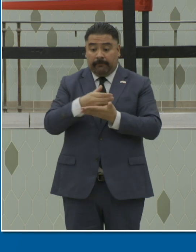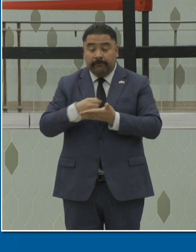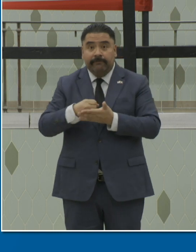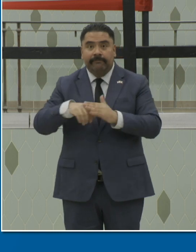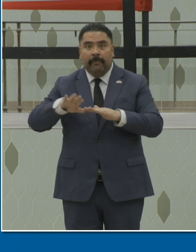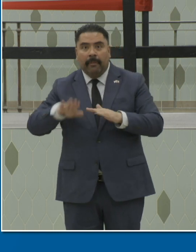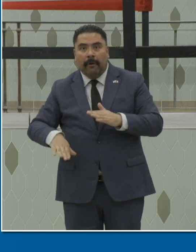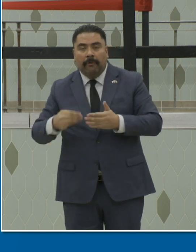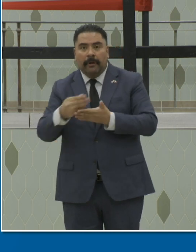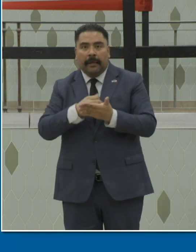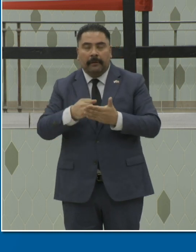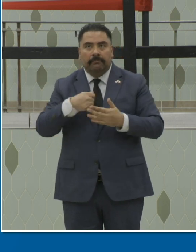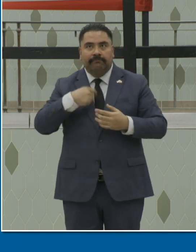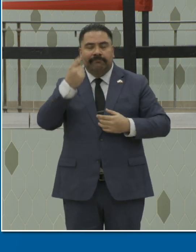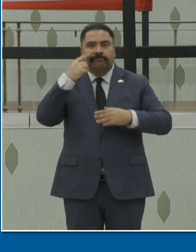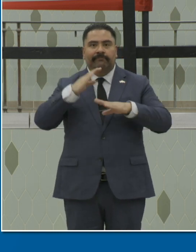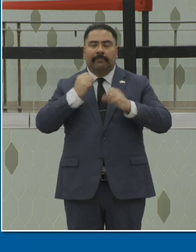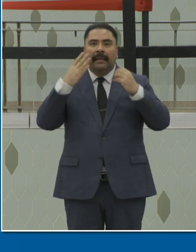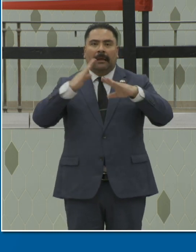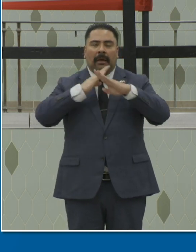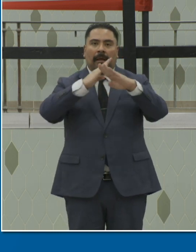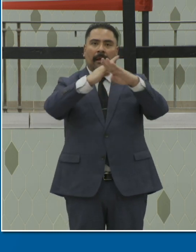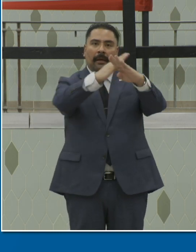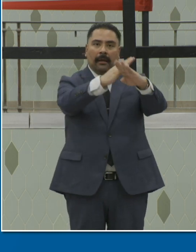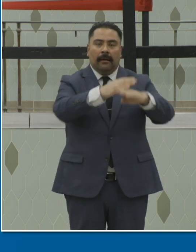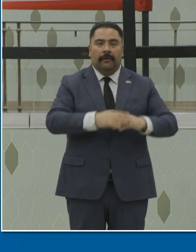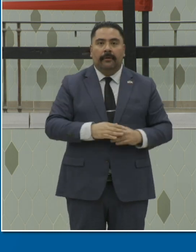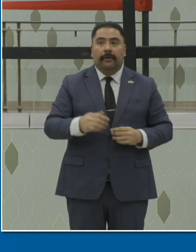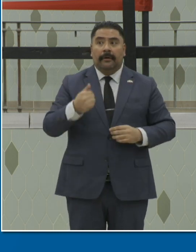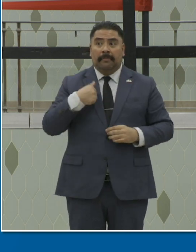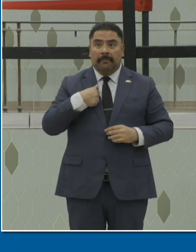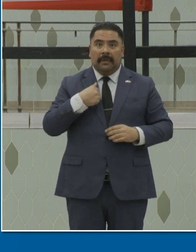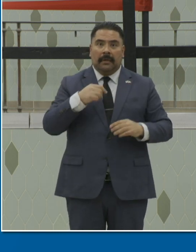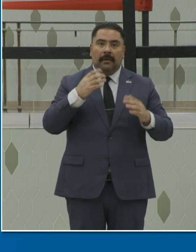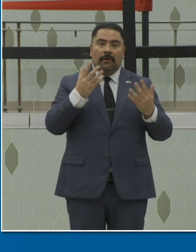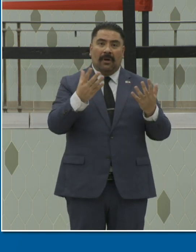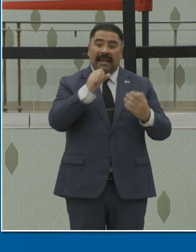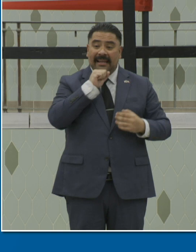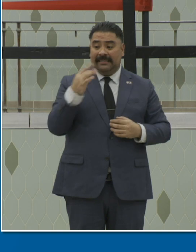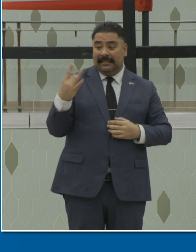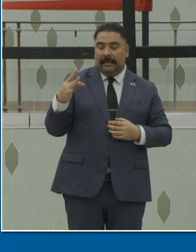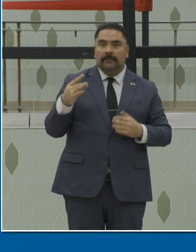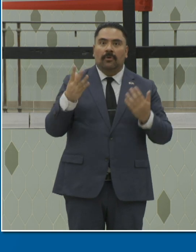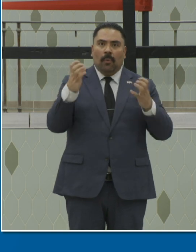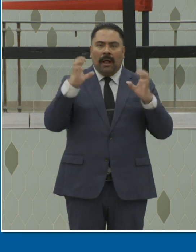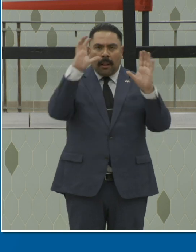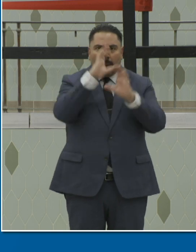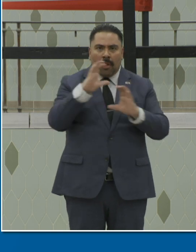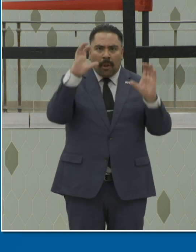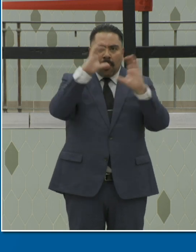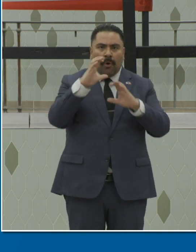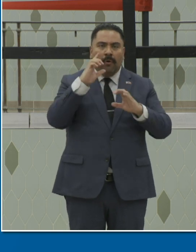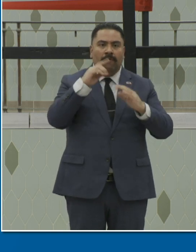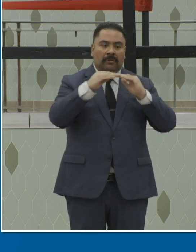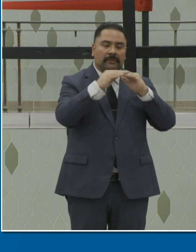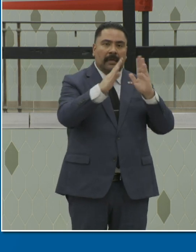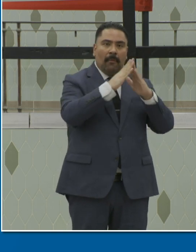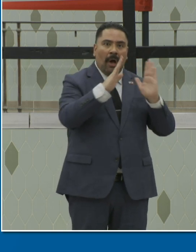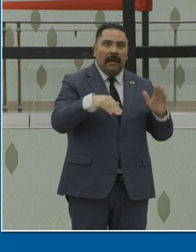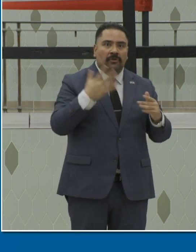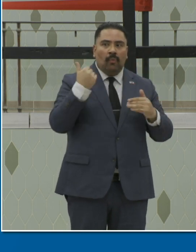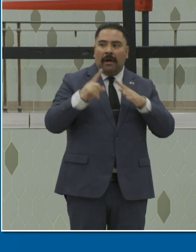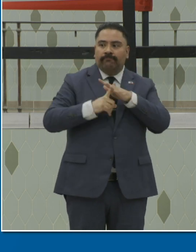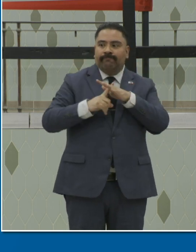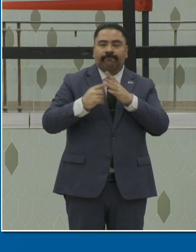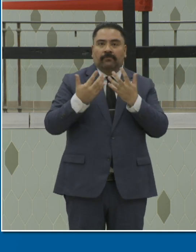overcoming systemic barriers. Furthermore, as someone who sought stable housing at the age of 18 to escape violence, I also